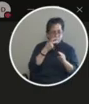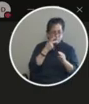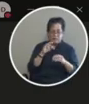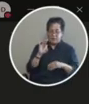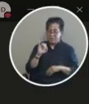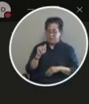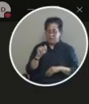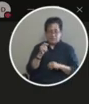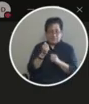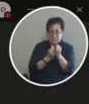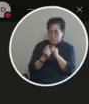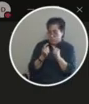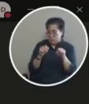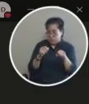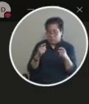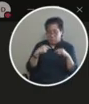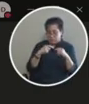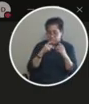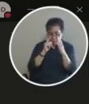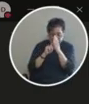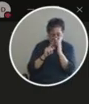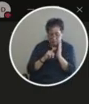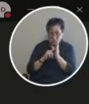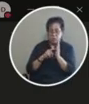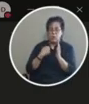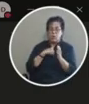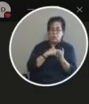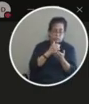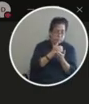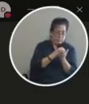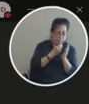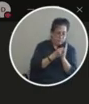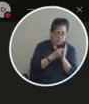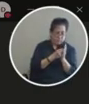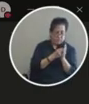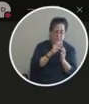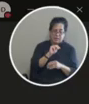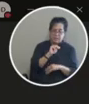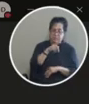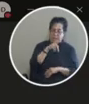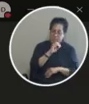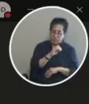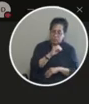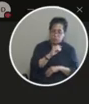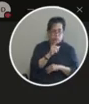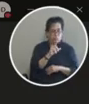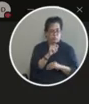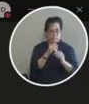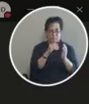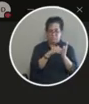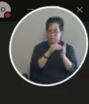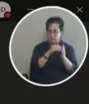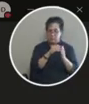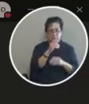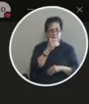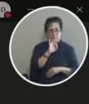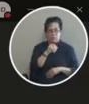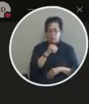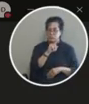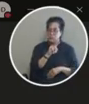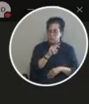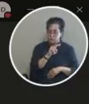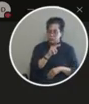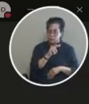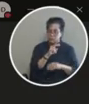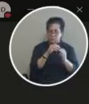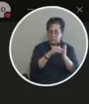that anyone is welcome to come see. You know, we've recovered dollars. I've talked about the MPO, almost $20 million and $19.2 million that was